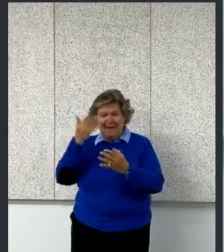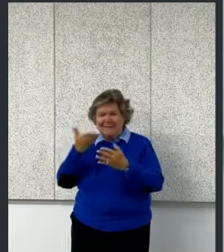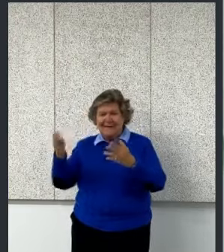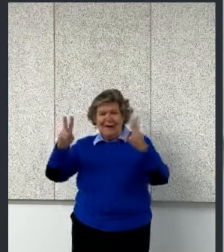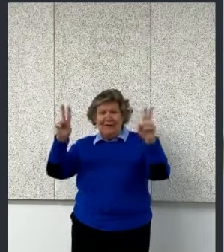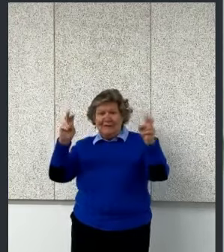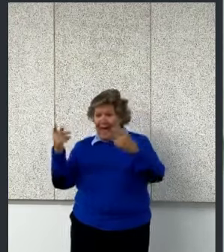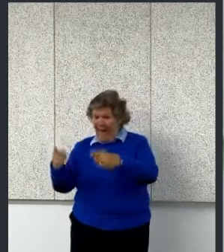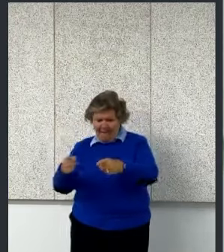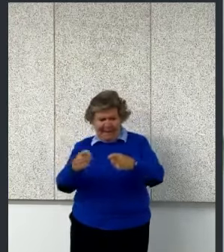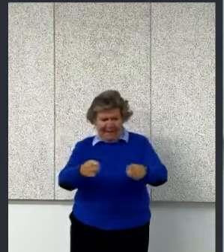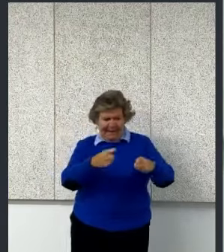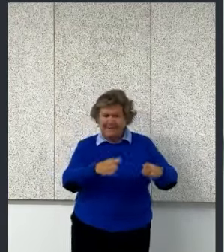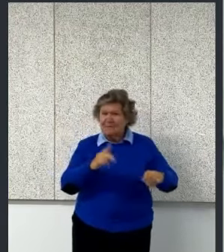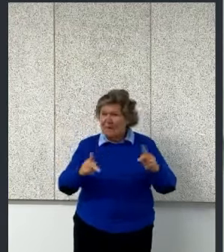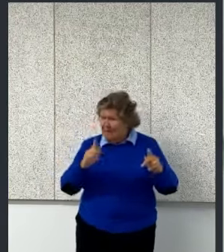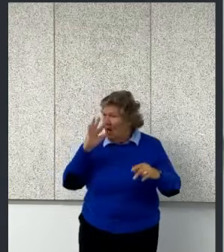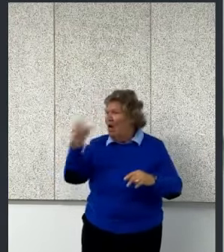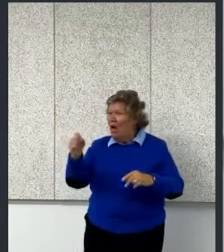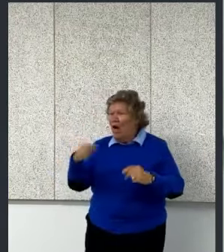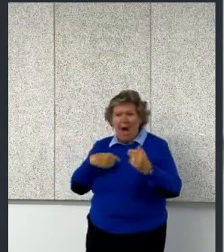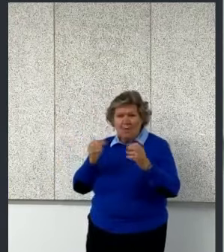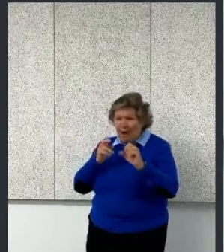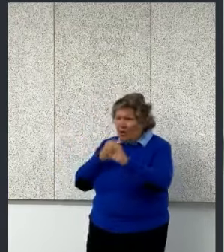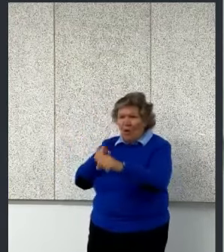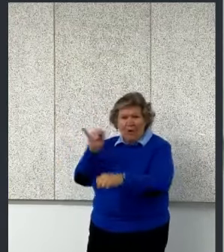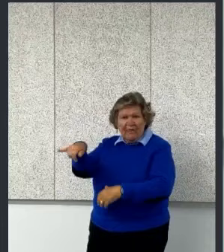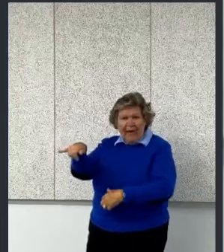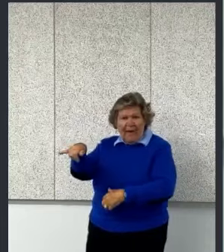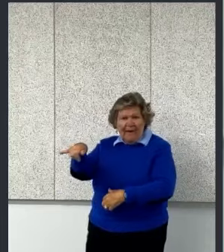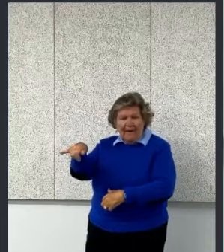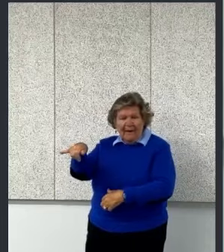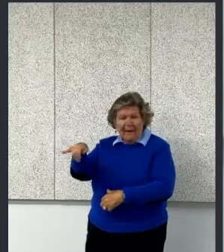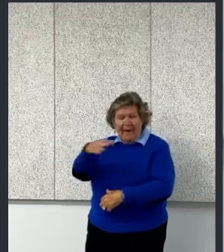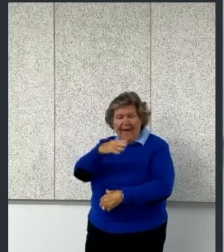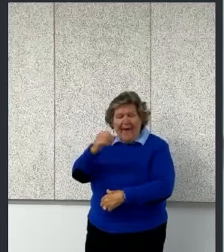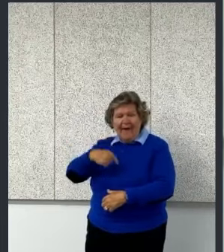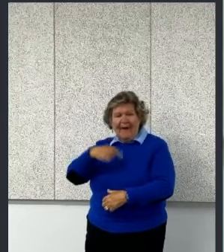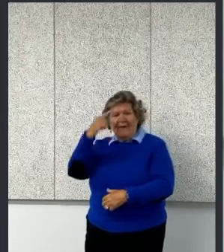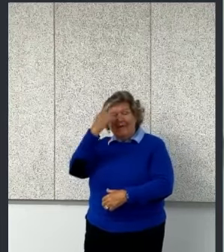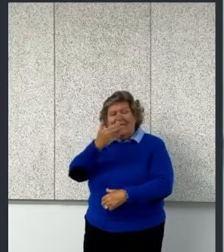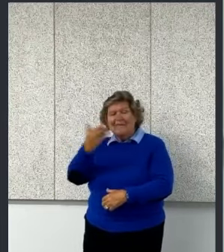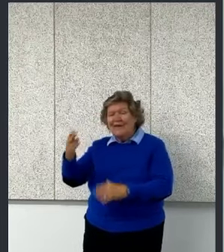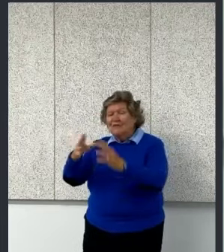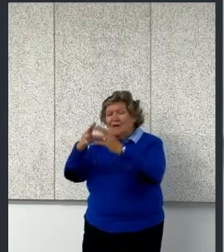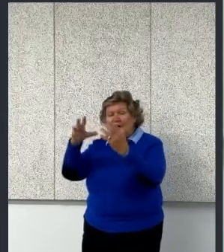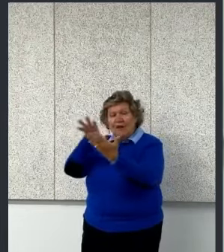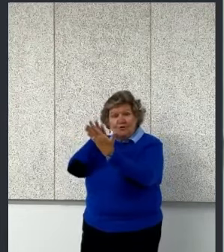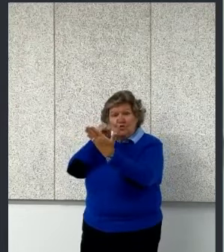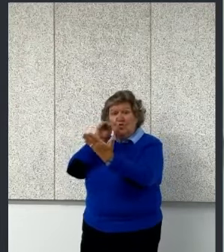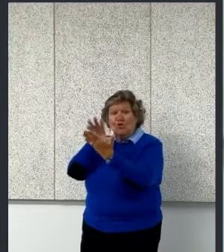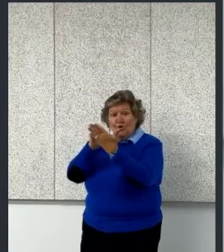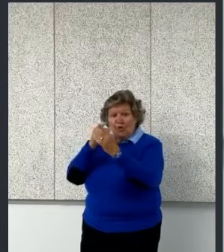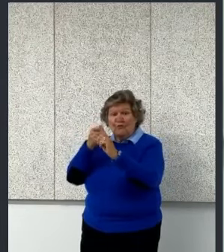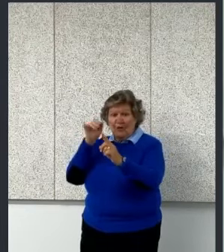happenings, you know, that people want to be at. And I think that there is so much to learn from that.